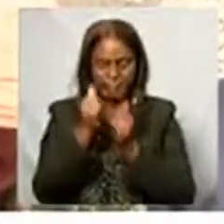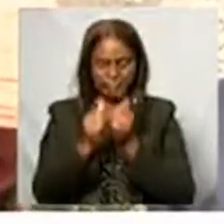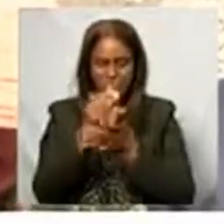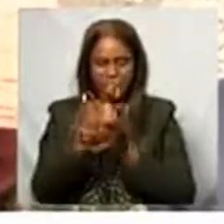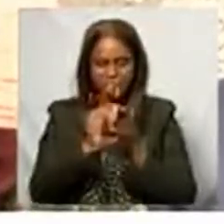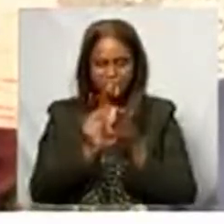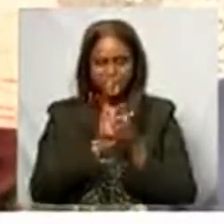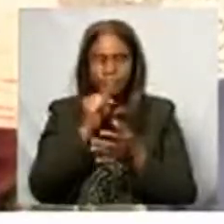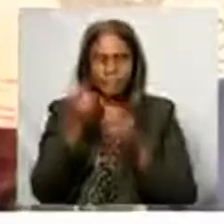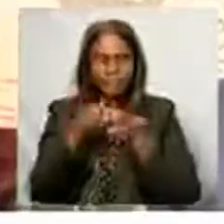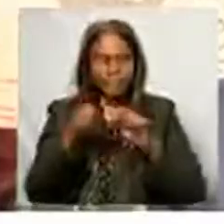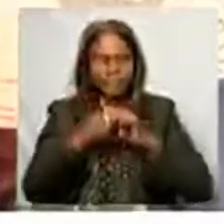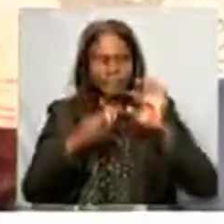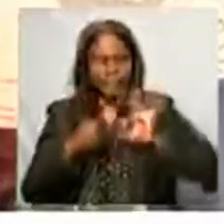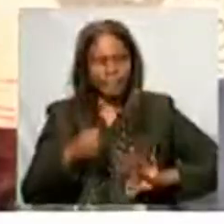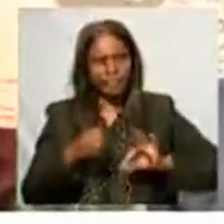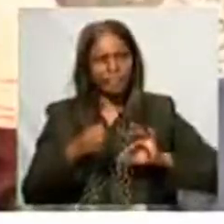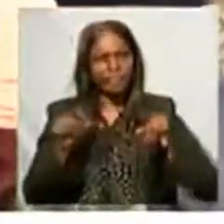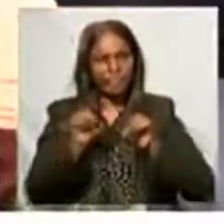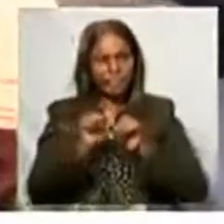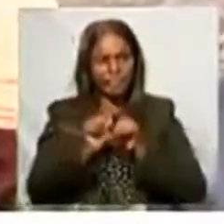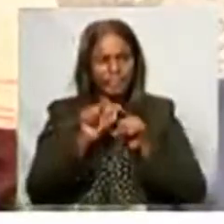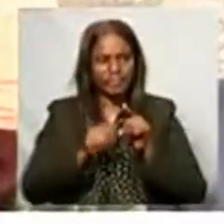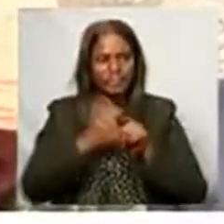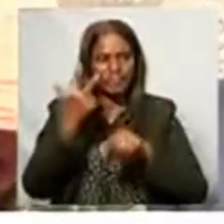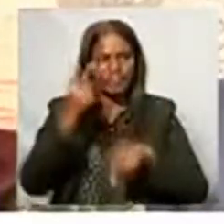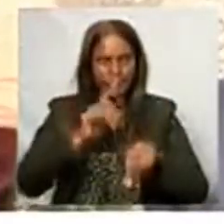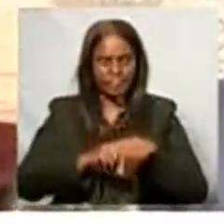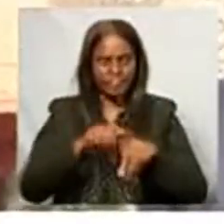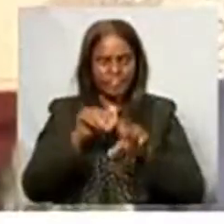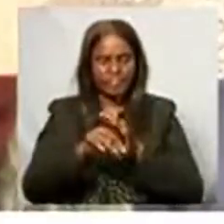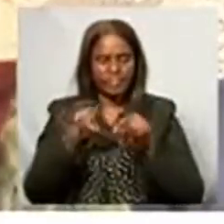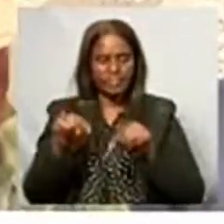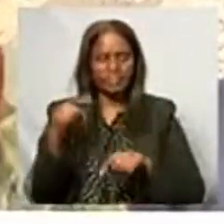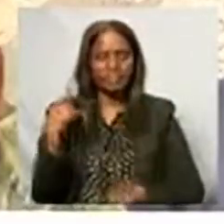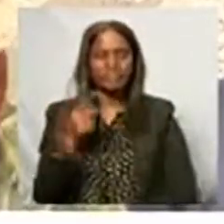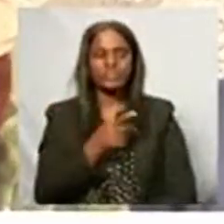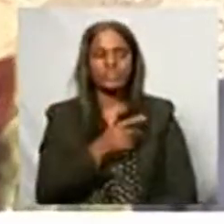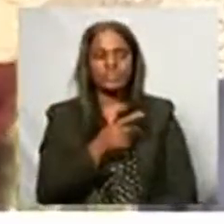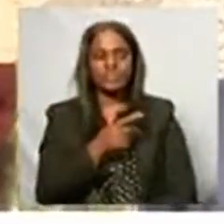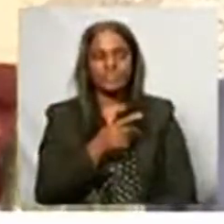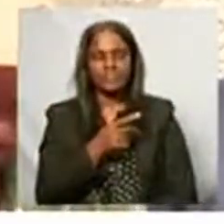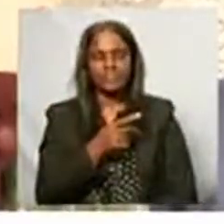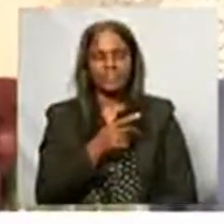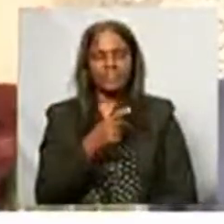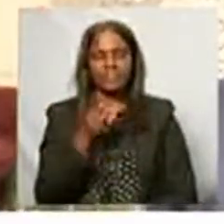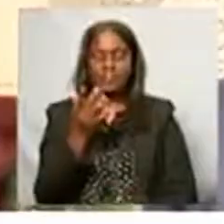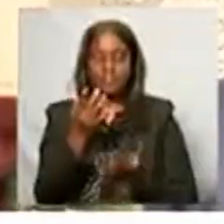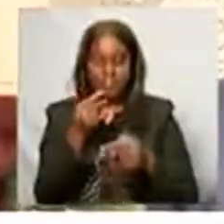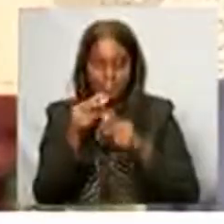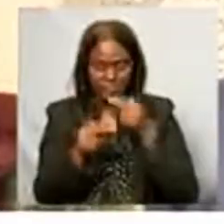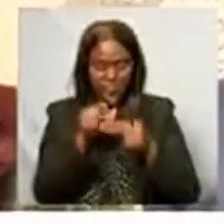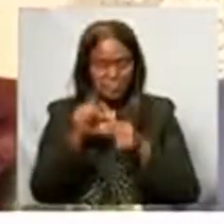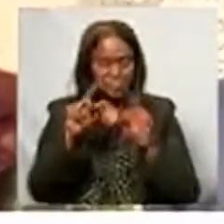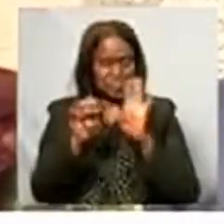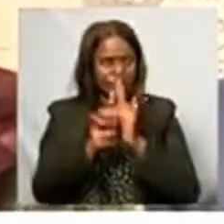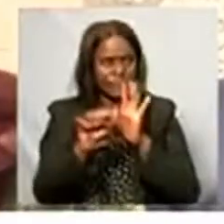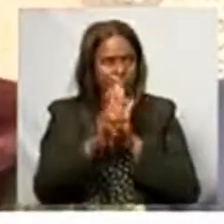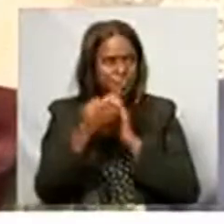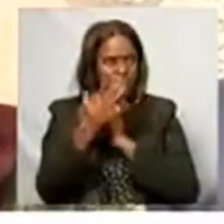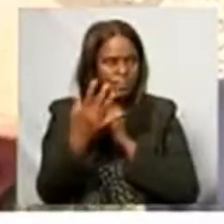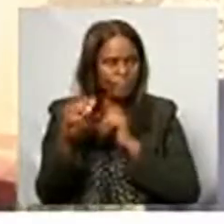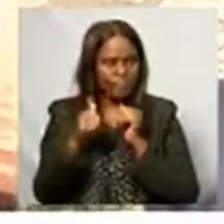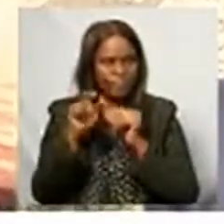would not even earn, even if we did 3 terms in this parliament. So it's such kind of things. So we